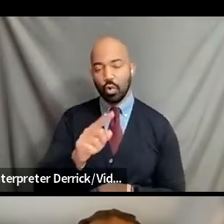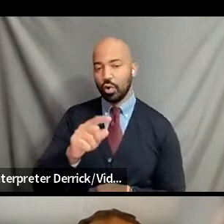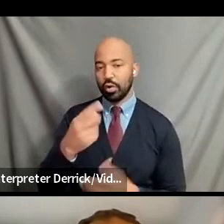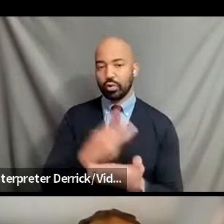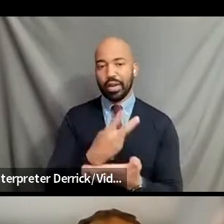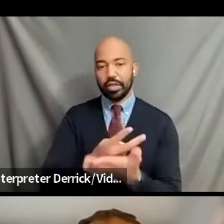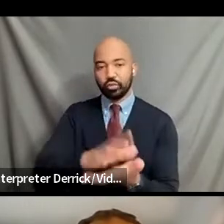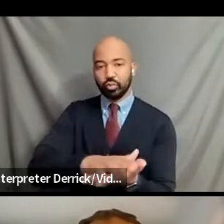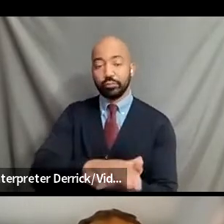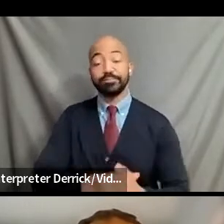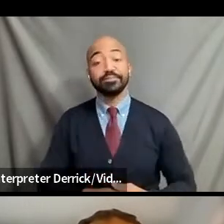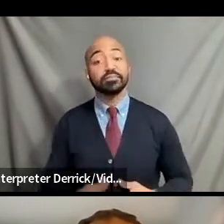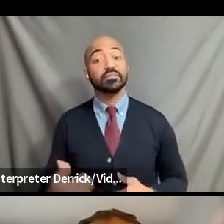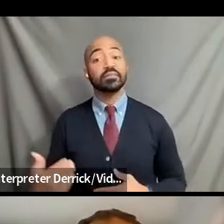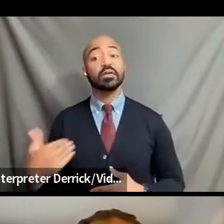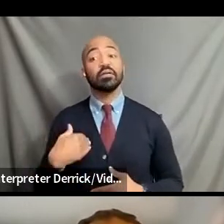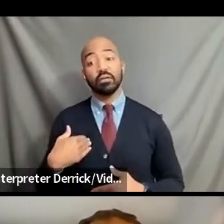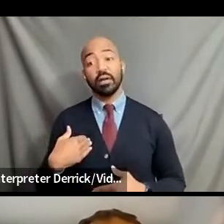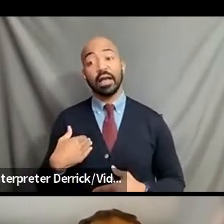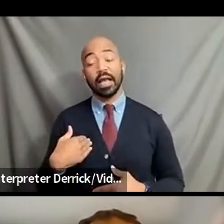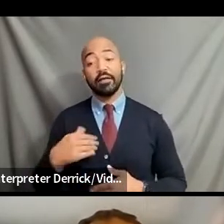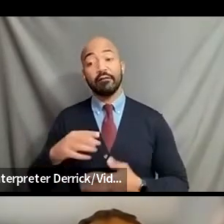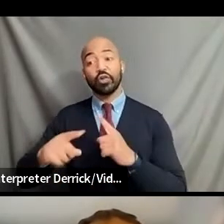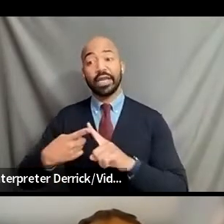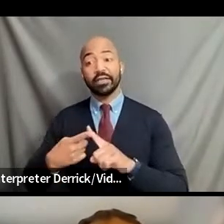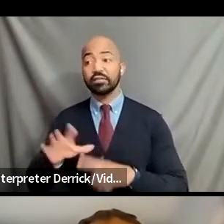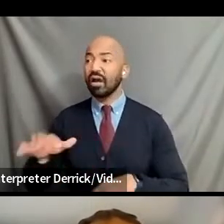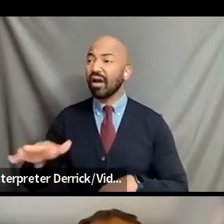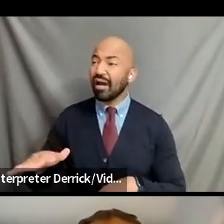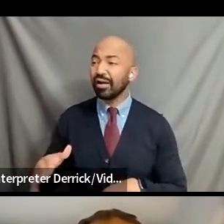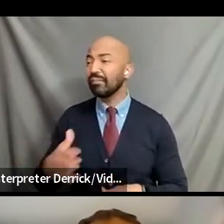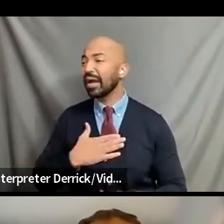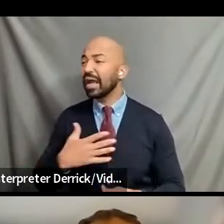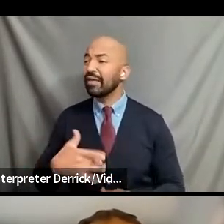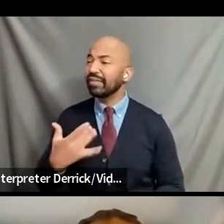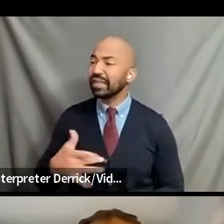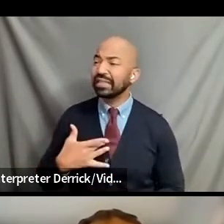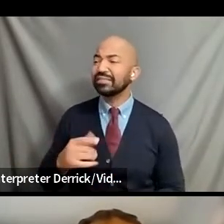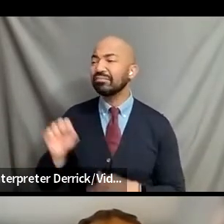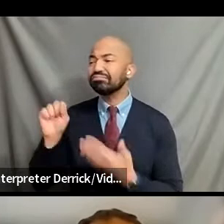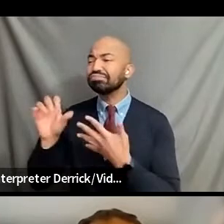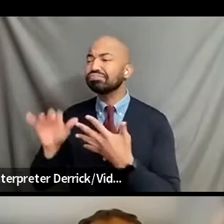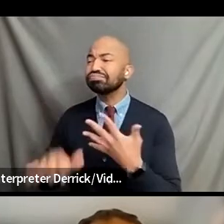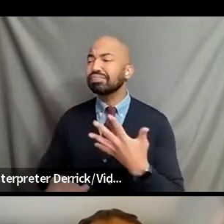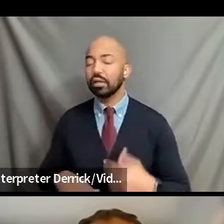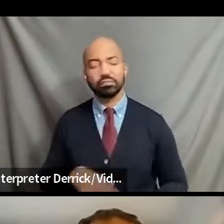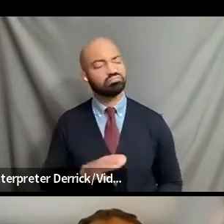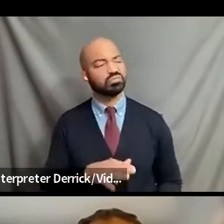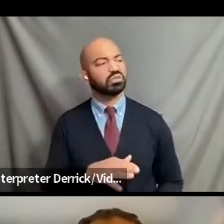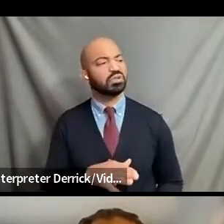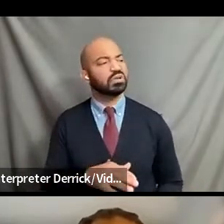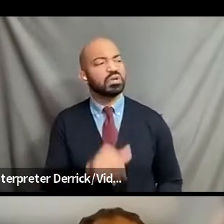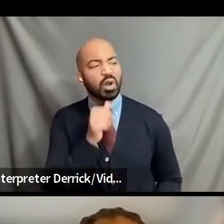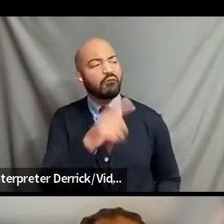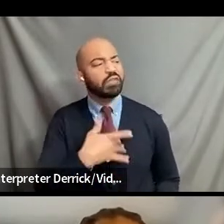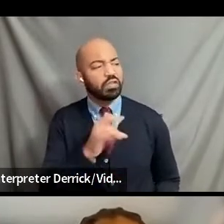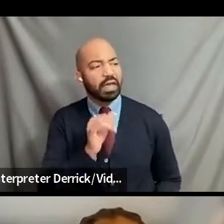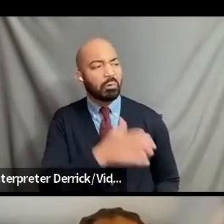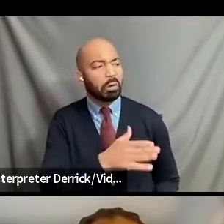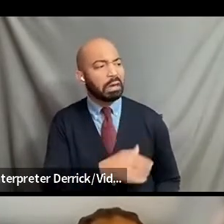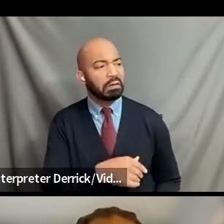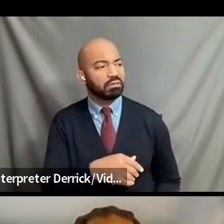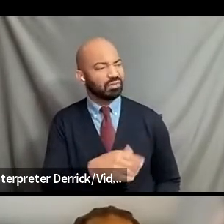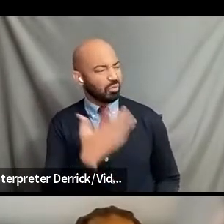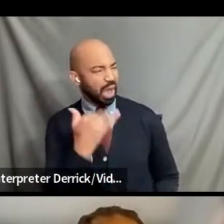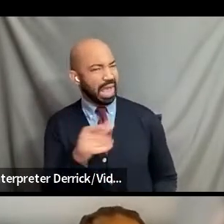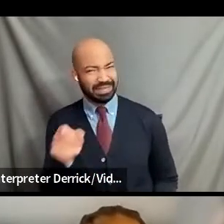have friends who, when I say how I'm feeling, they don't say to me, well, that's wrong of you to feel that way, or you shouldn't be feeling that way, or I'm sure that person